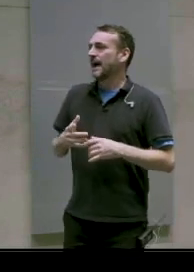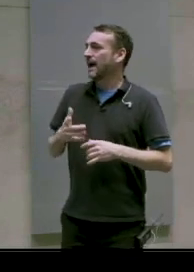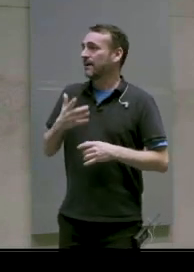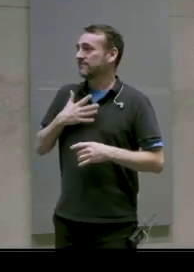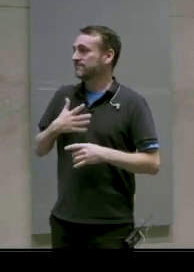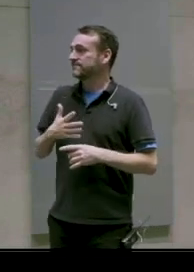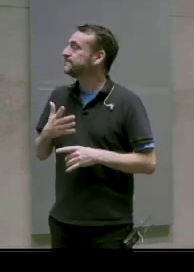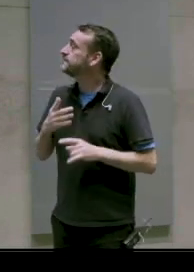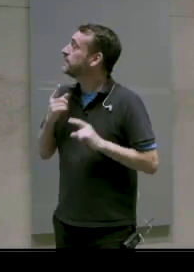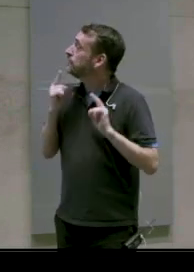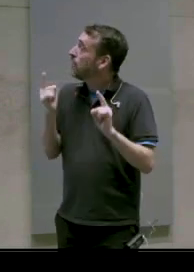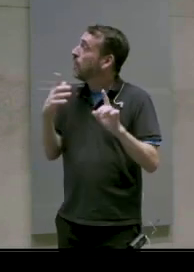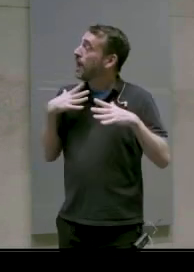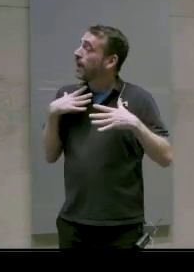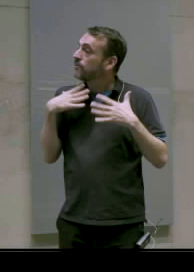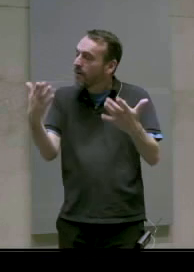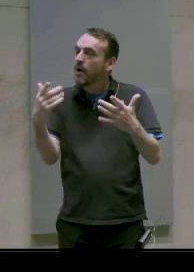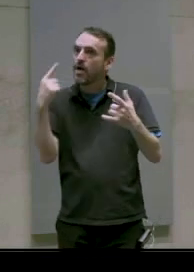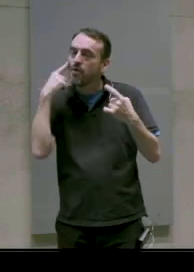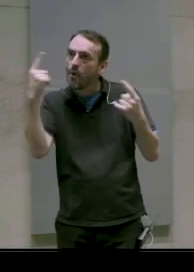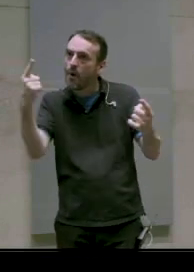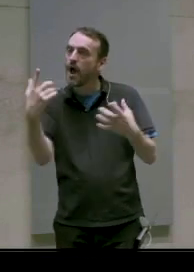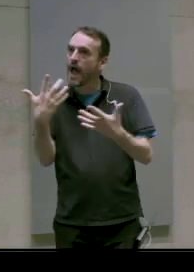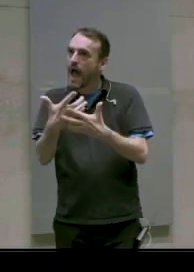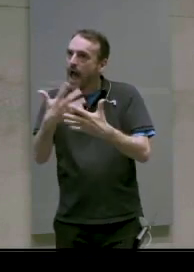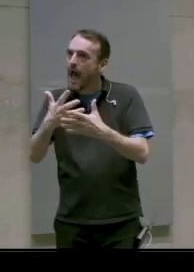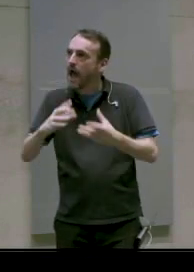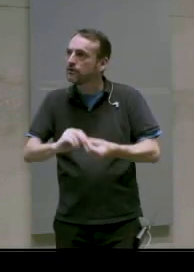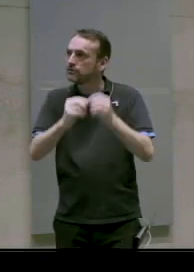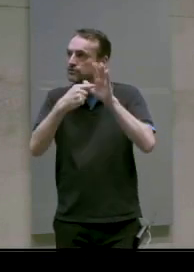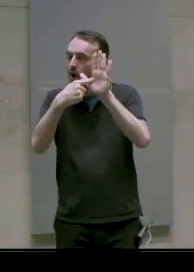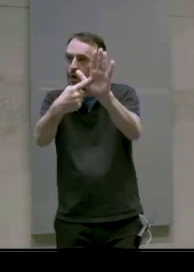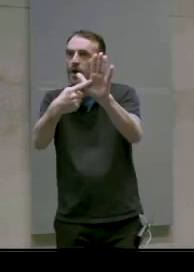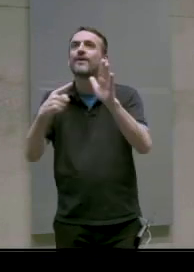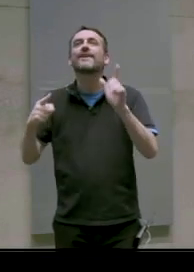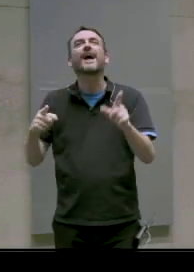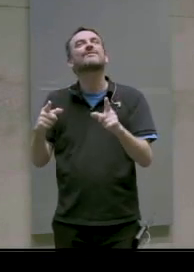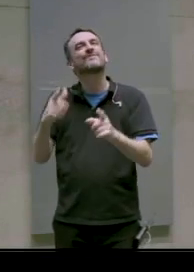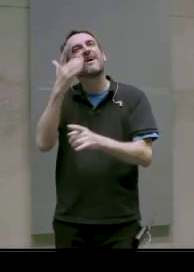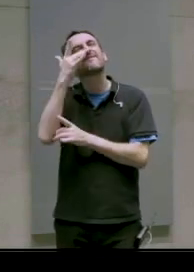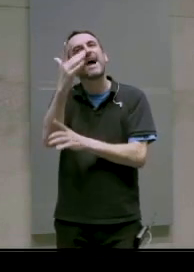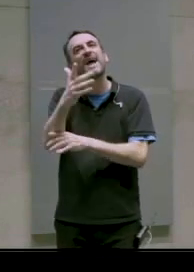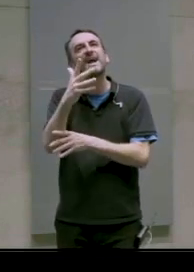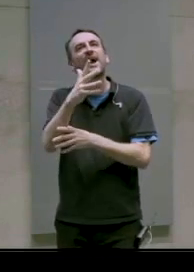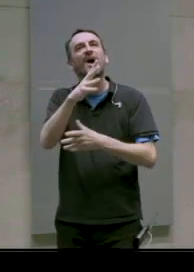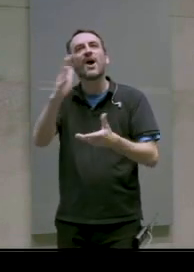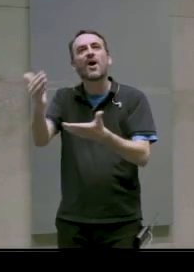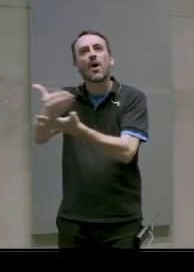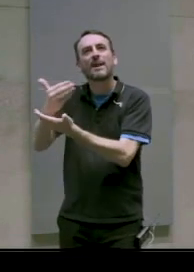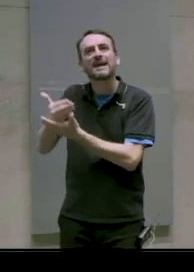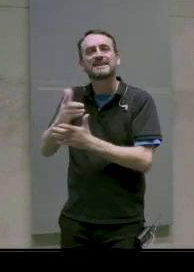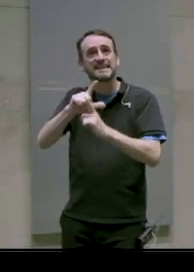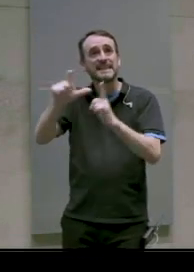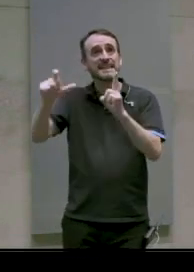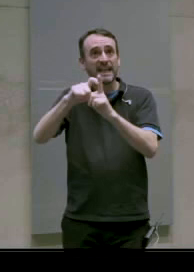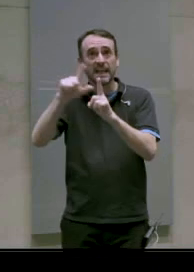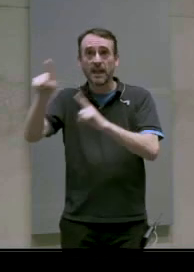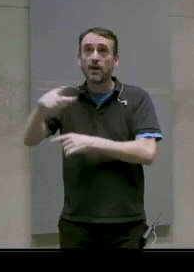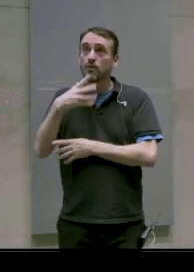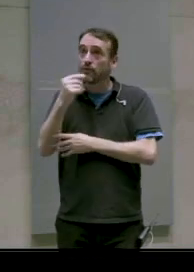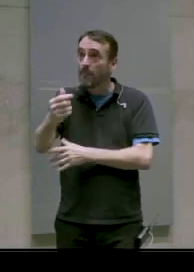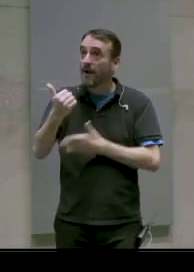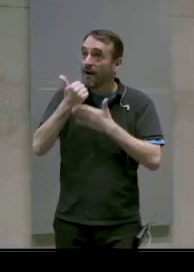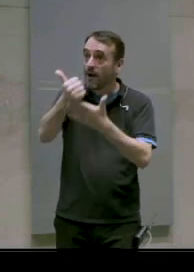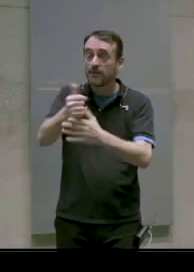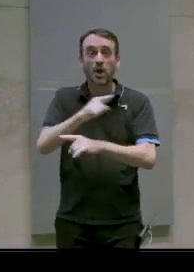show them as part of a fake best-of compilation CD. This compilation CD could include You Are Just Lazy by